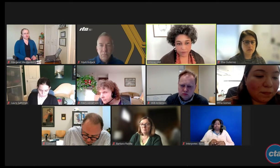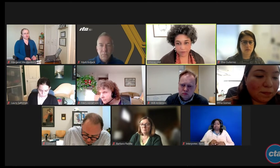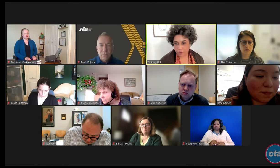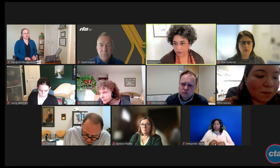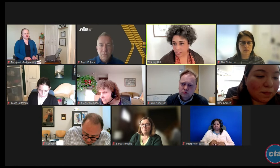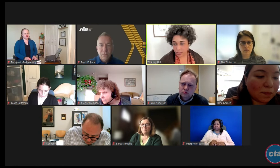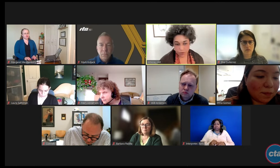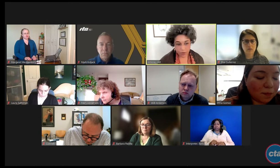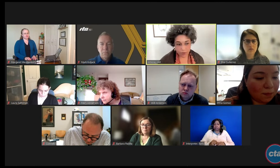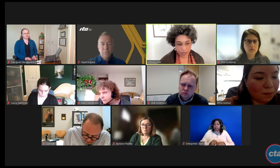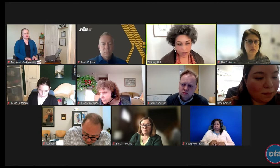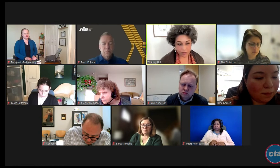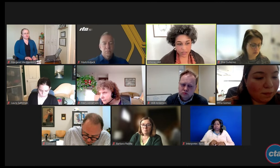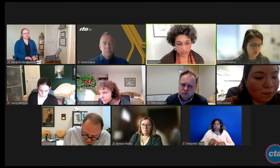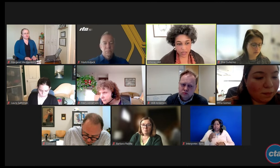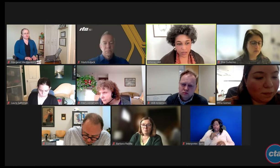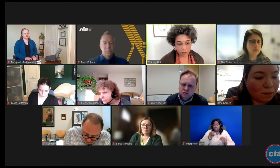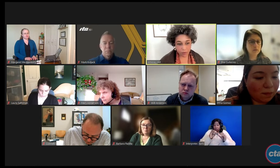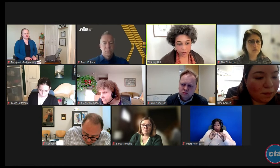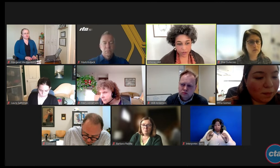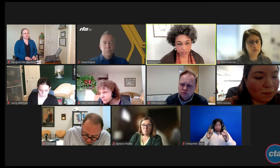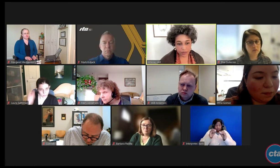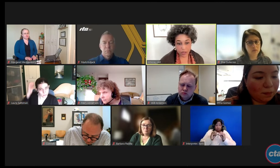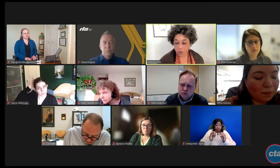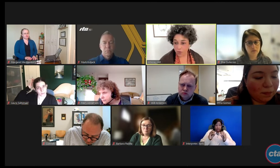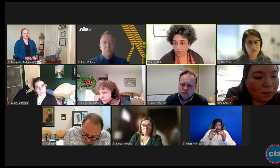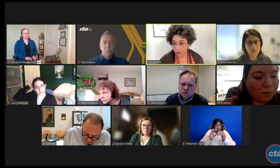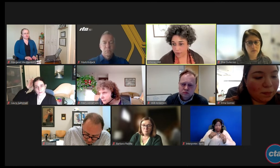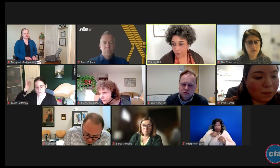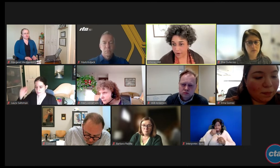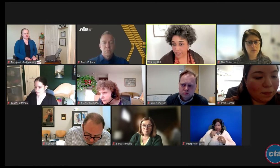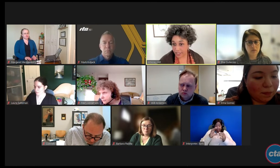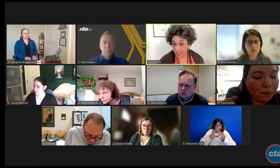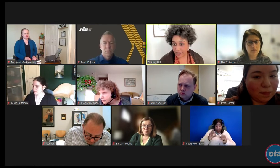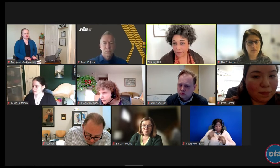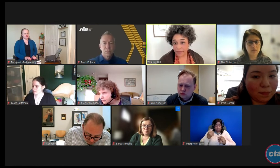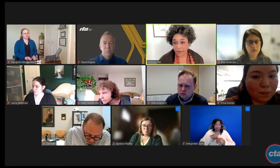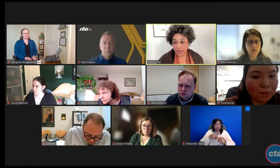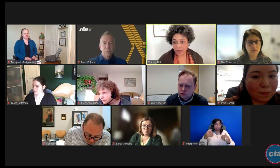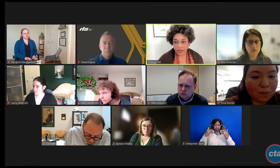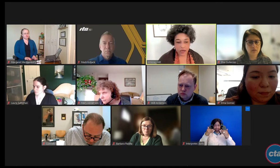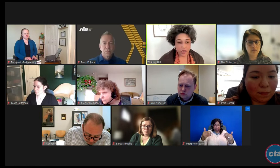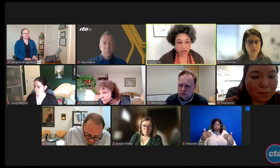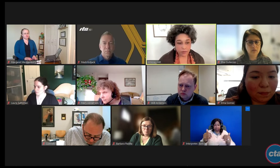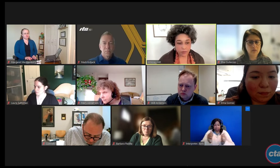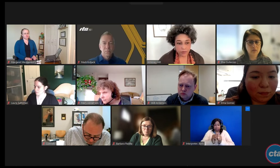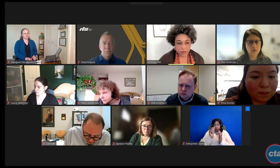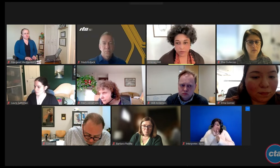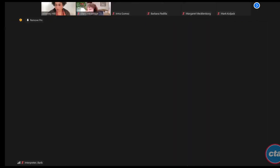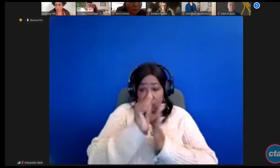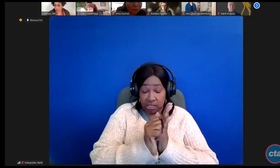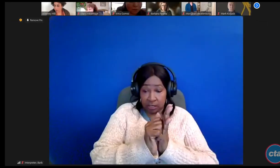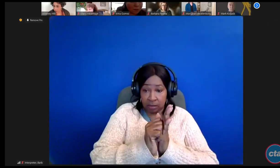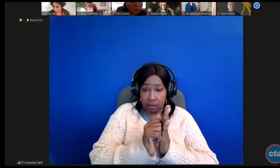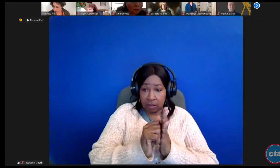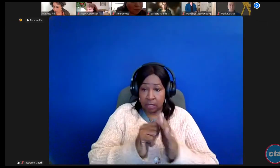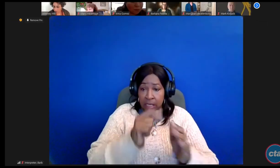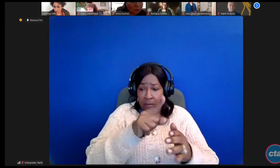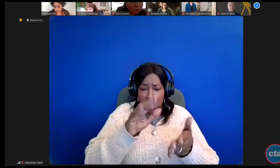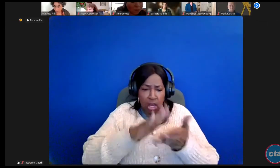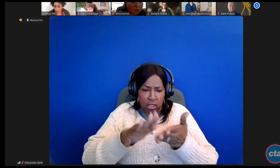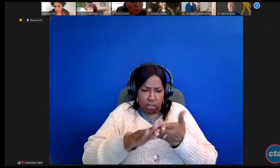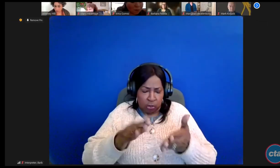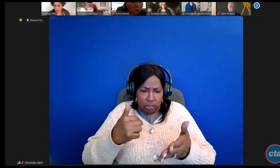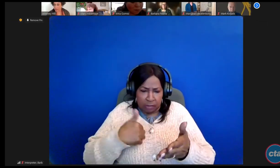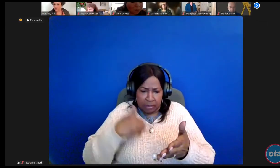And if there's no more public comments, we are going to move forward with our agenda. Excuse me. I'm sorry. This